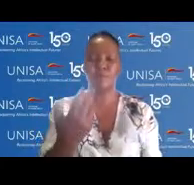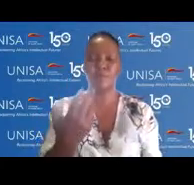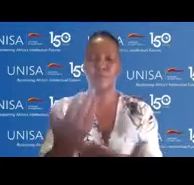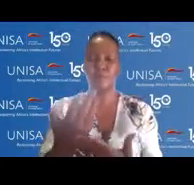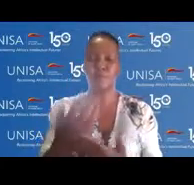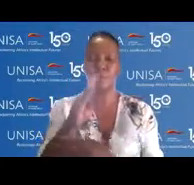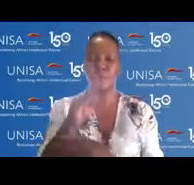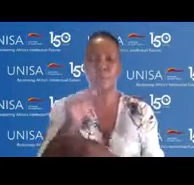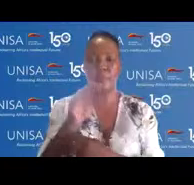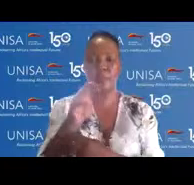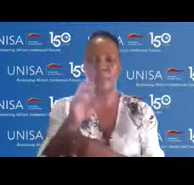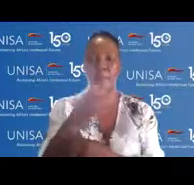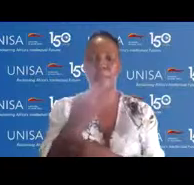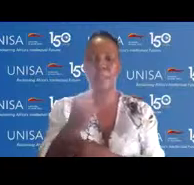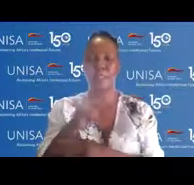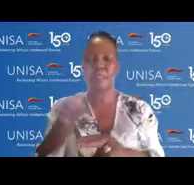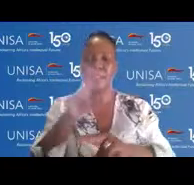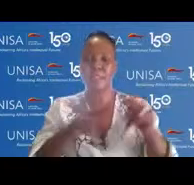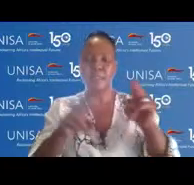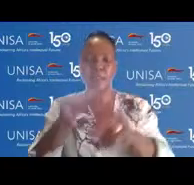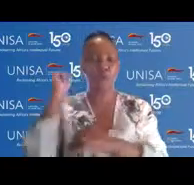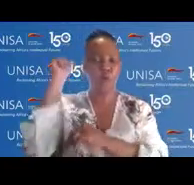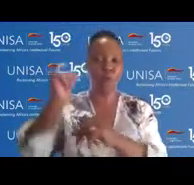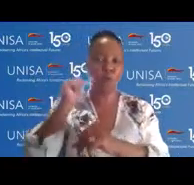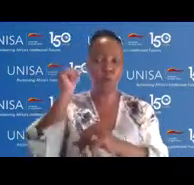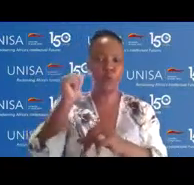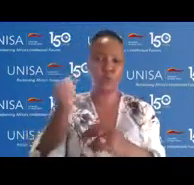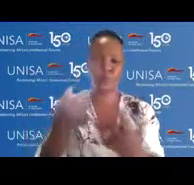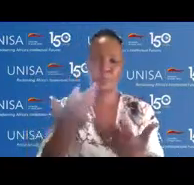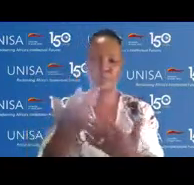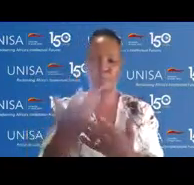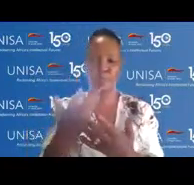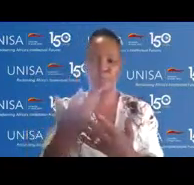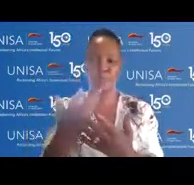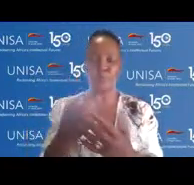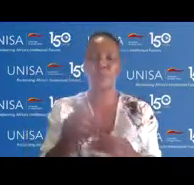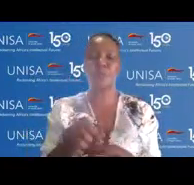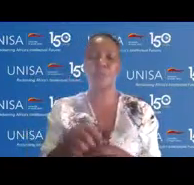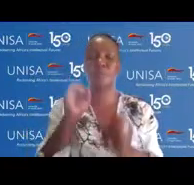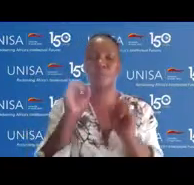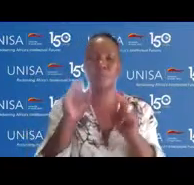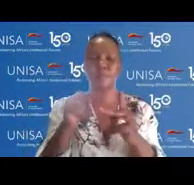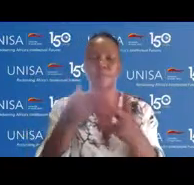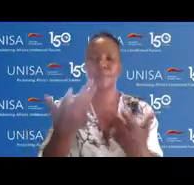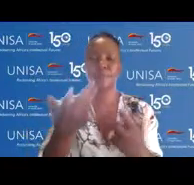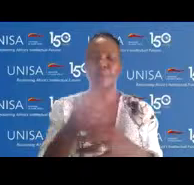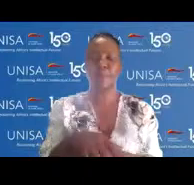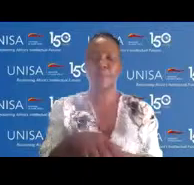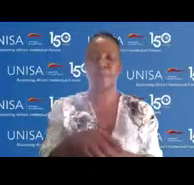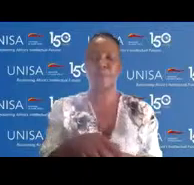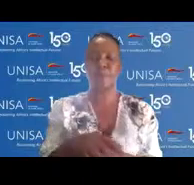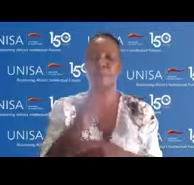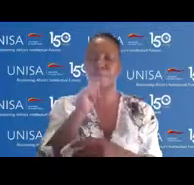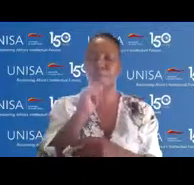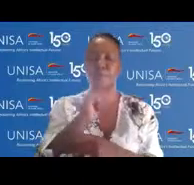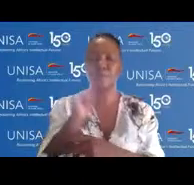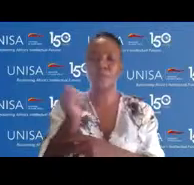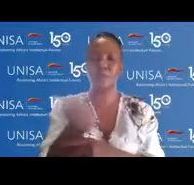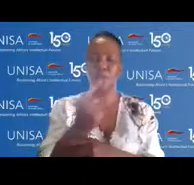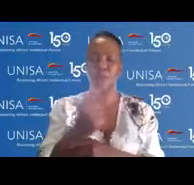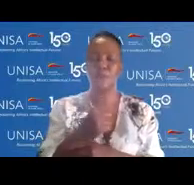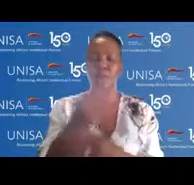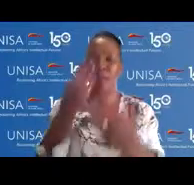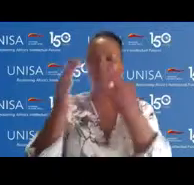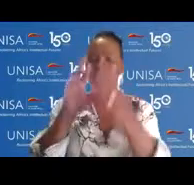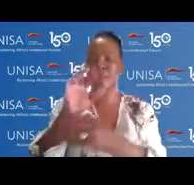Yeah, unmuted, but we can't. Oh, there we go. Yeah, apologies. Good morning to everyone. Hi, David. Hi, Richard. All is